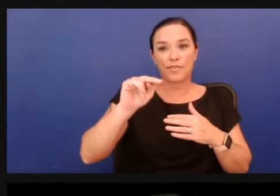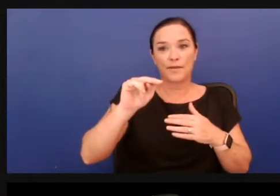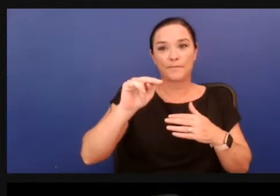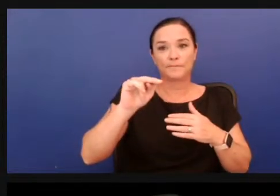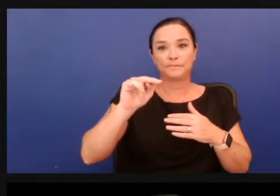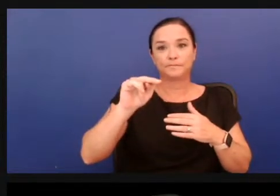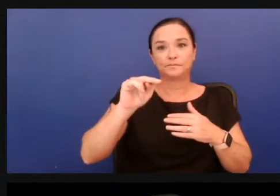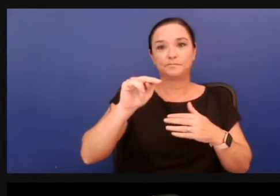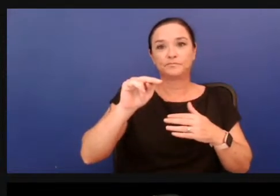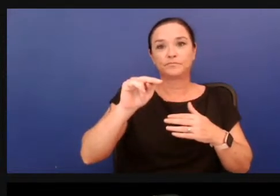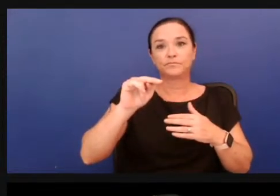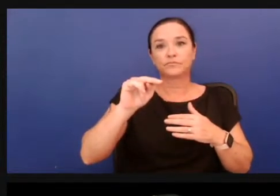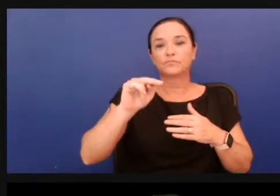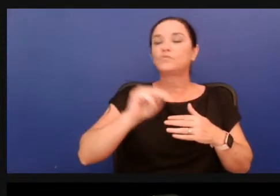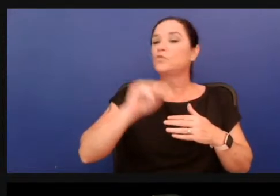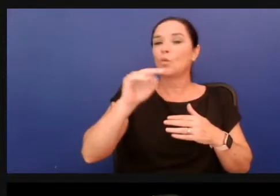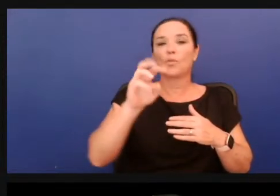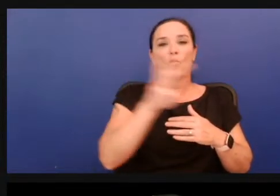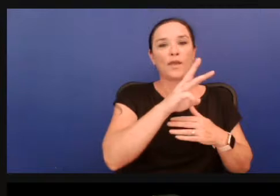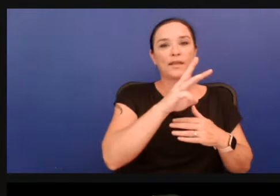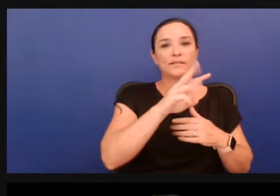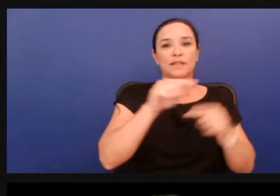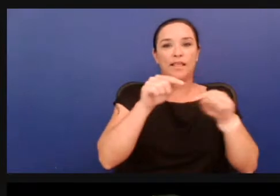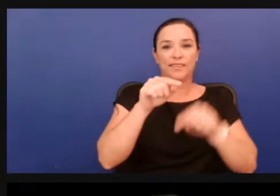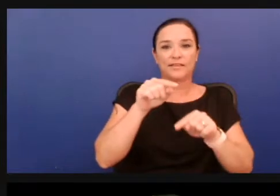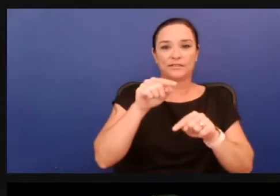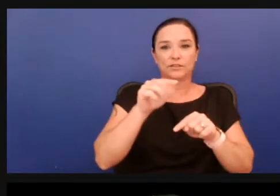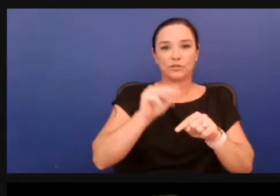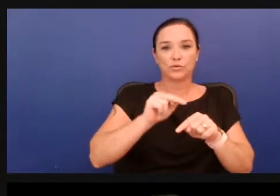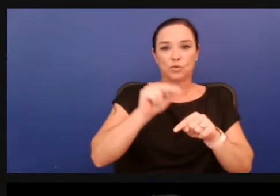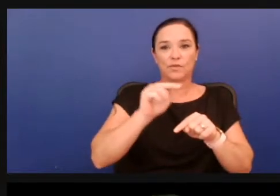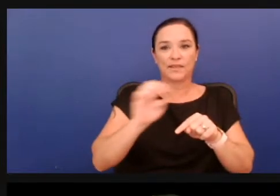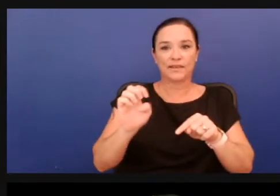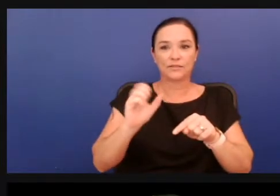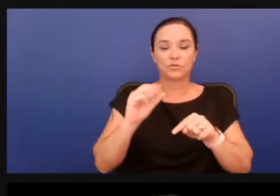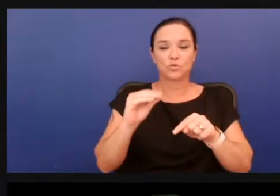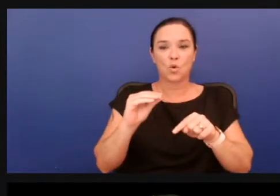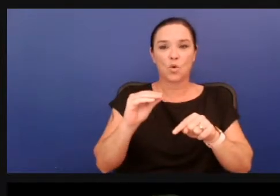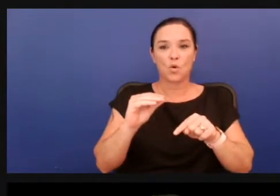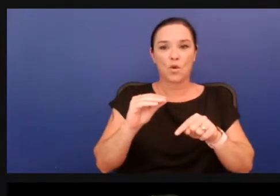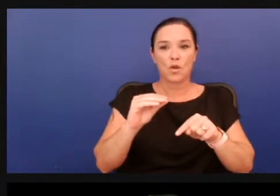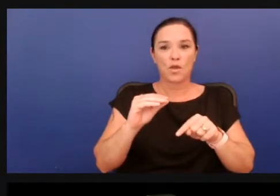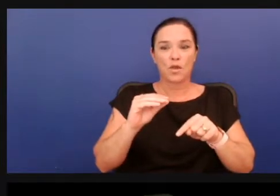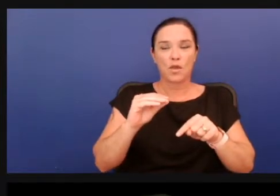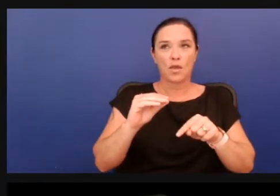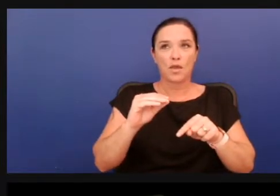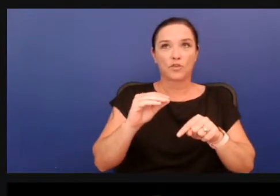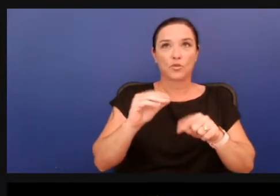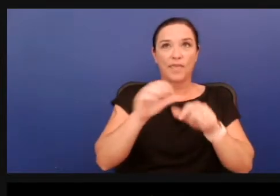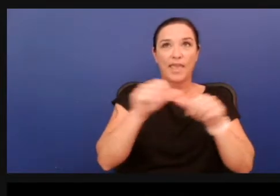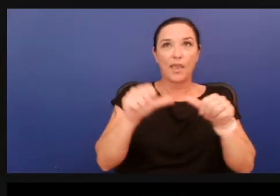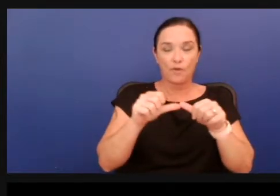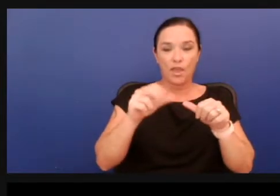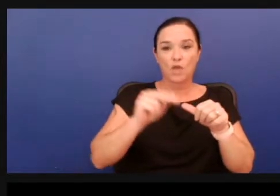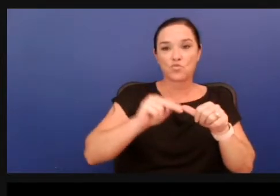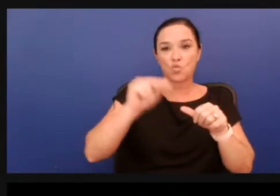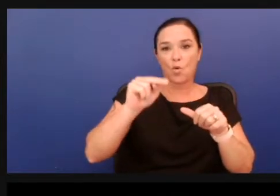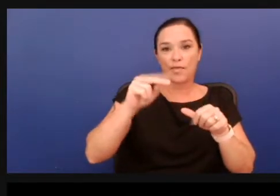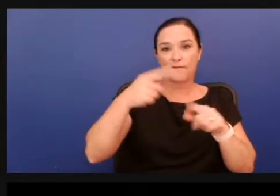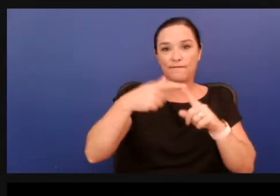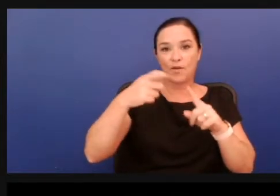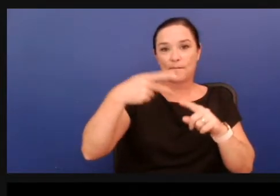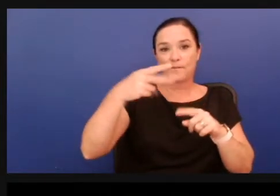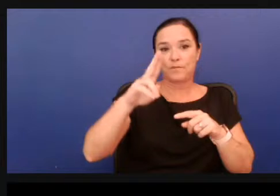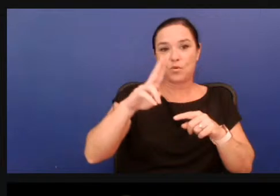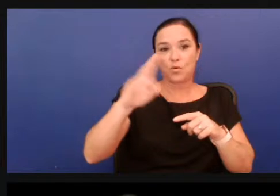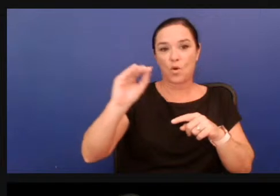No, hold on, that's northwest, and this is northeast, right? So the area north of Pu'o seems to have ended up higher than the area